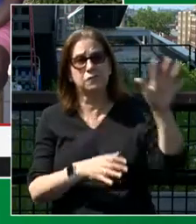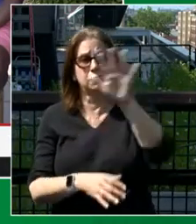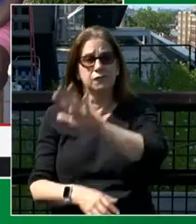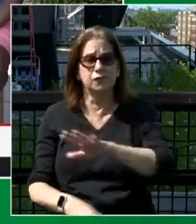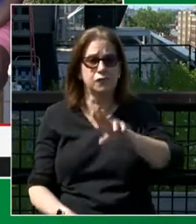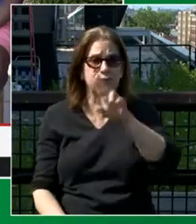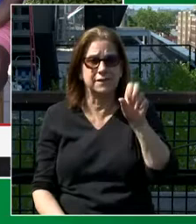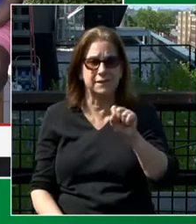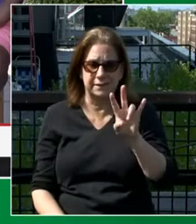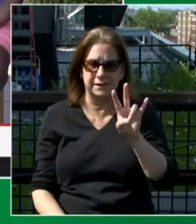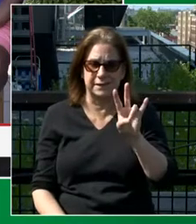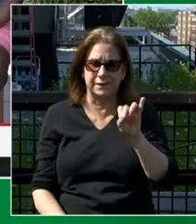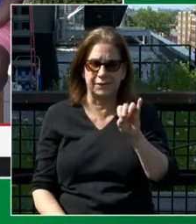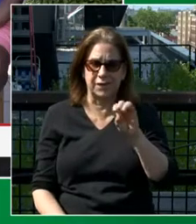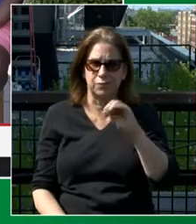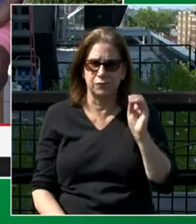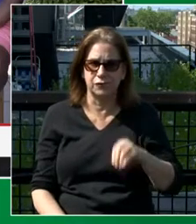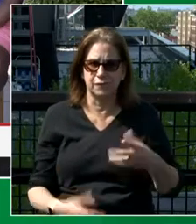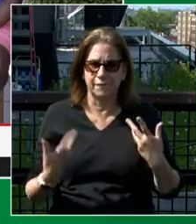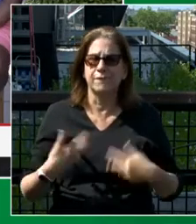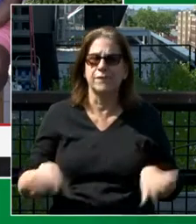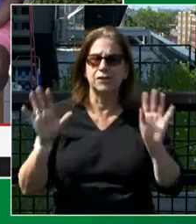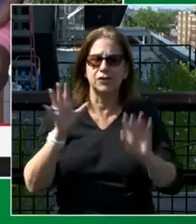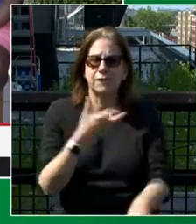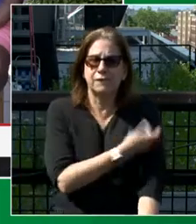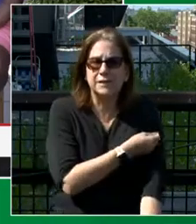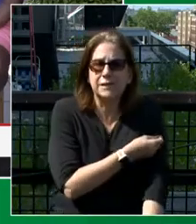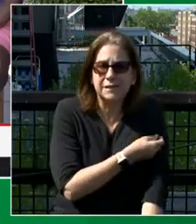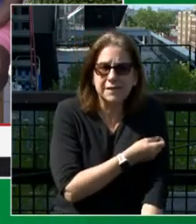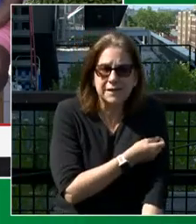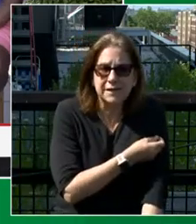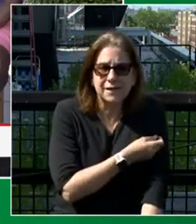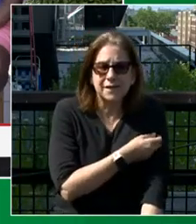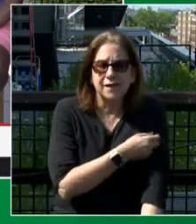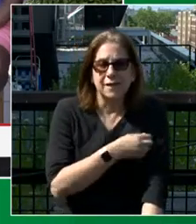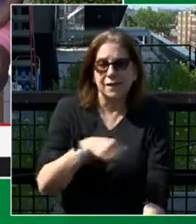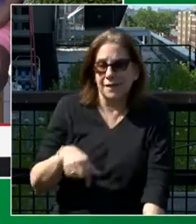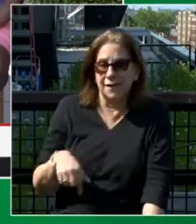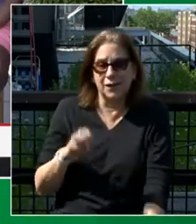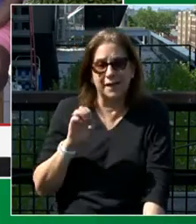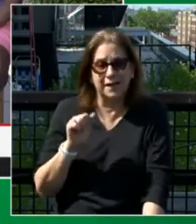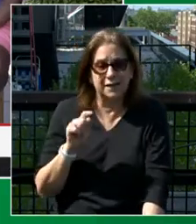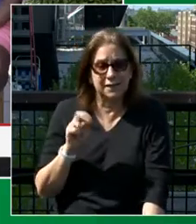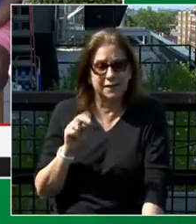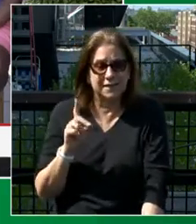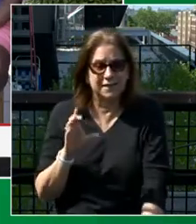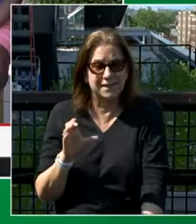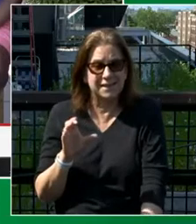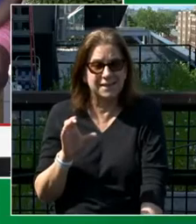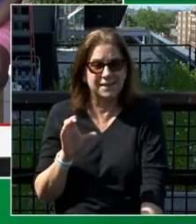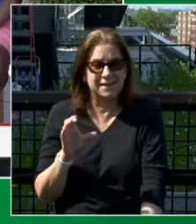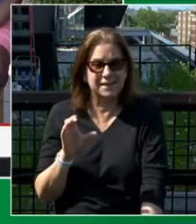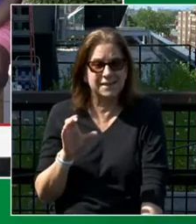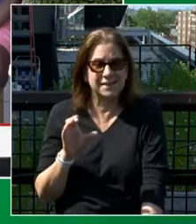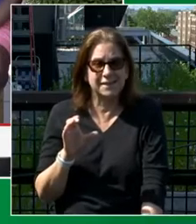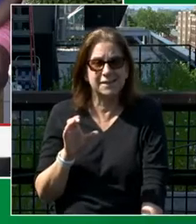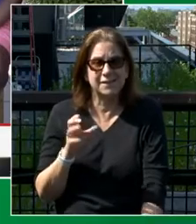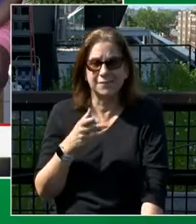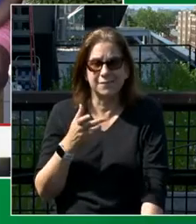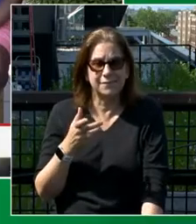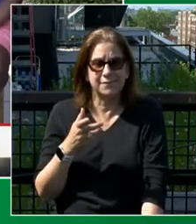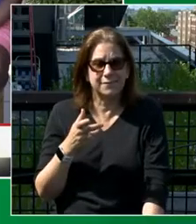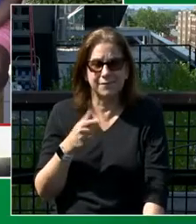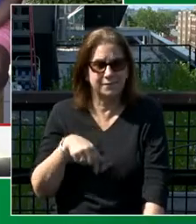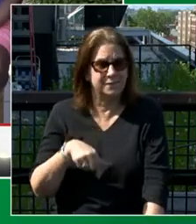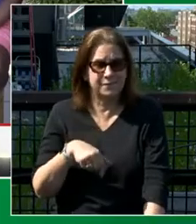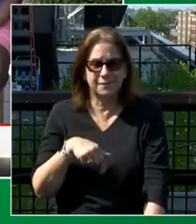Chew. Is Eaton, D.C. a Work Chew location? No. We've It got is not. Sabangale. That's okay. Okay, Sabangale. We'll the make pitch sure right you're here. connected.